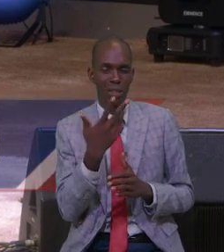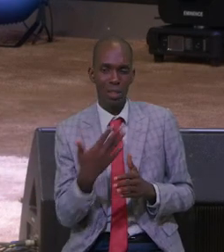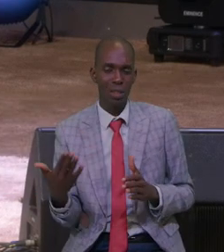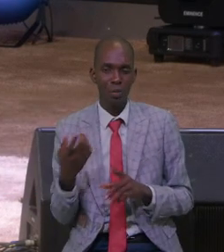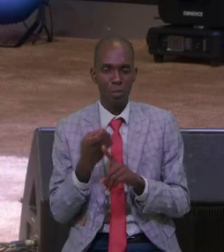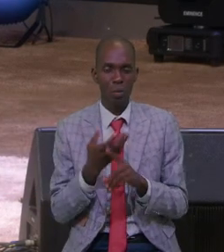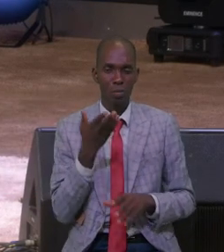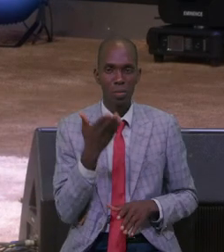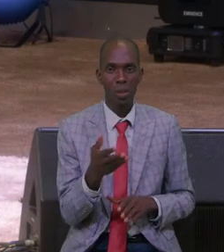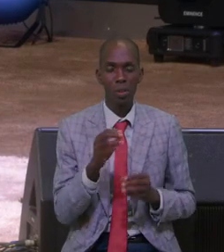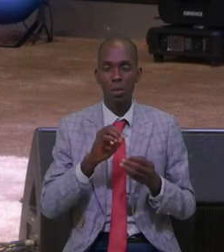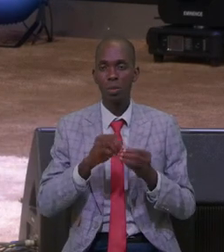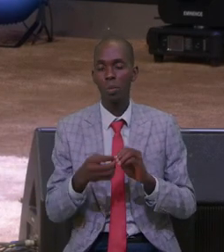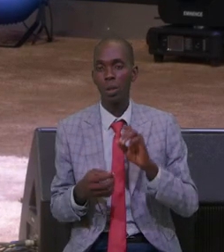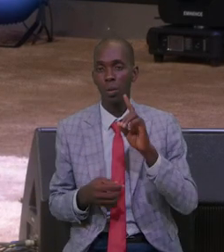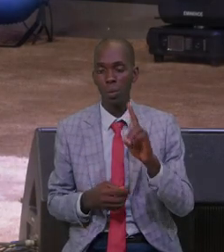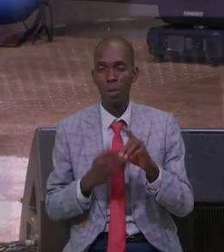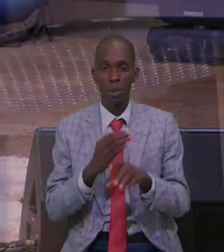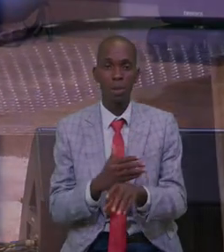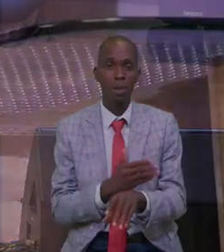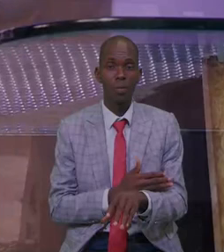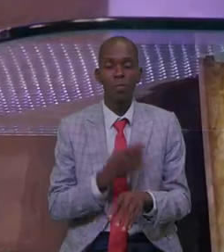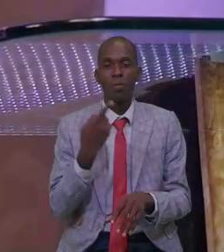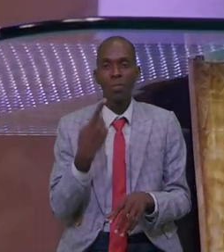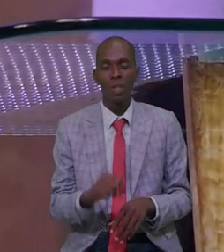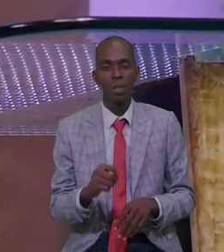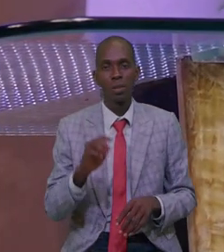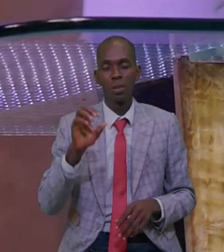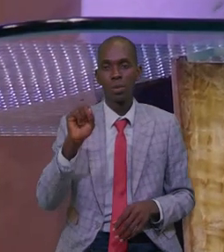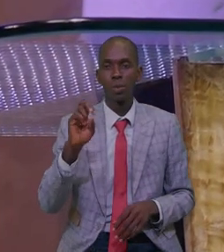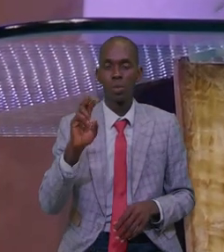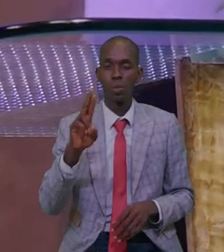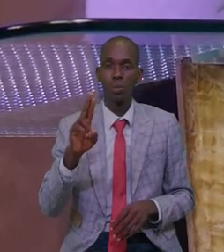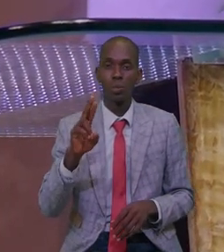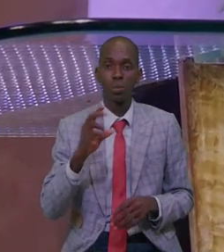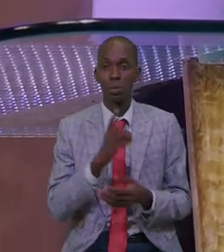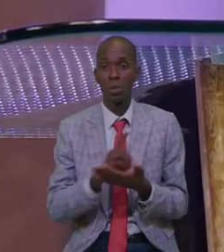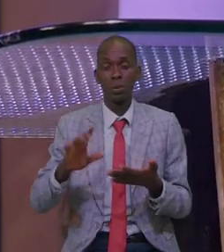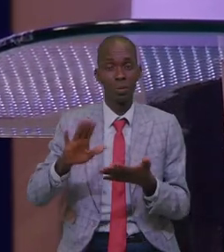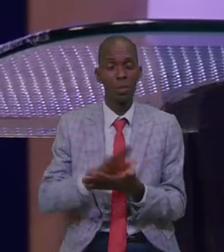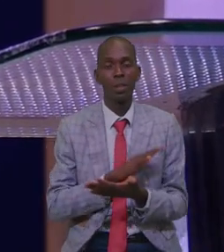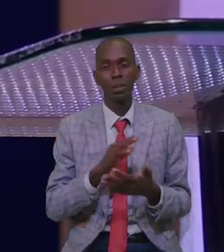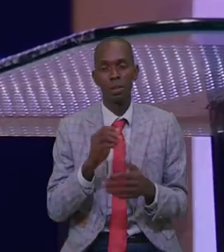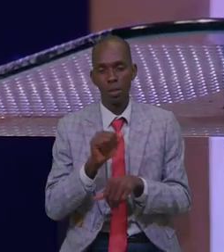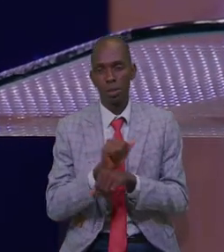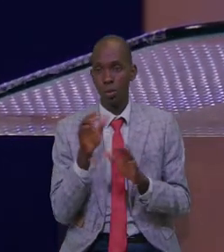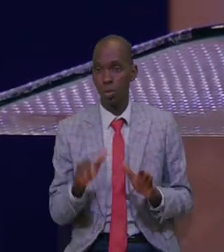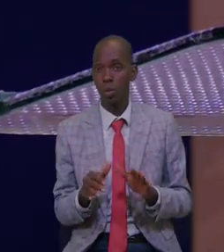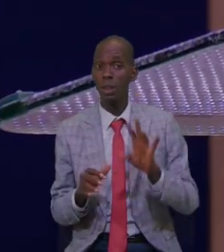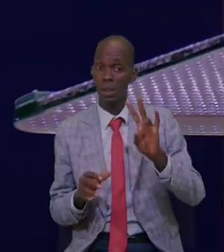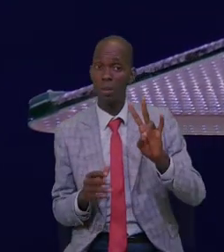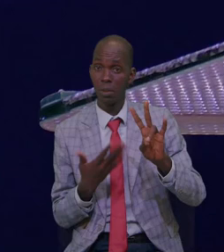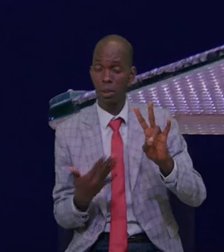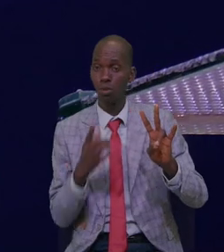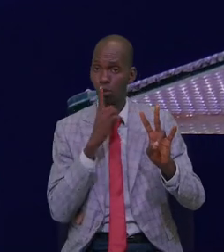we're looking at number one, the supernatural stone. Number two, seven things actually.